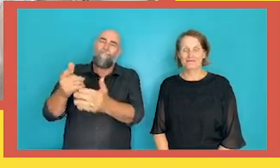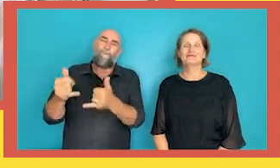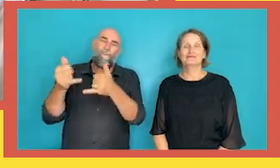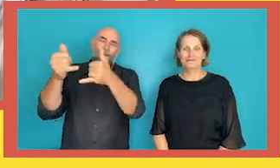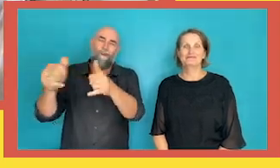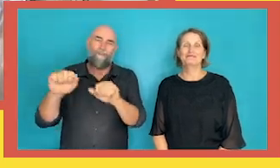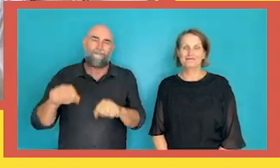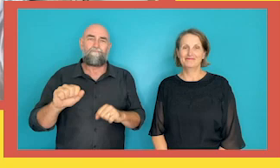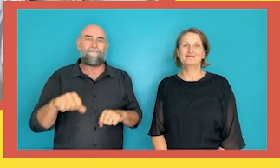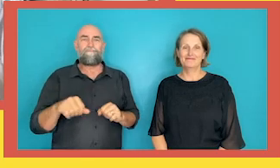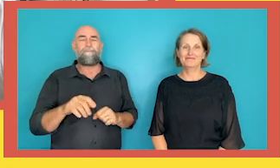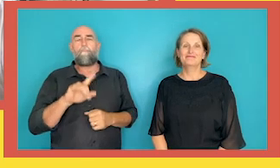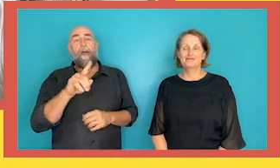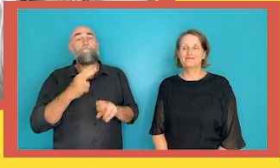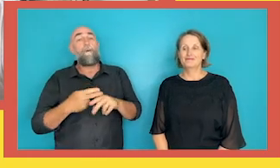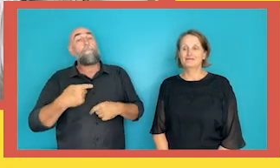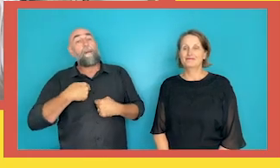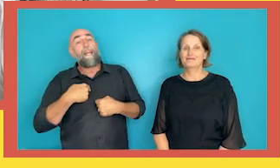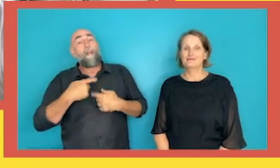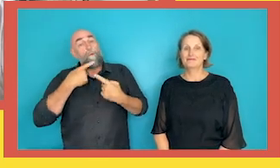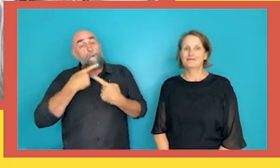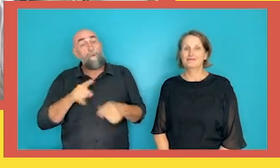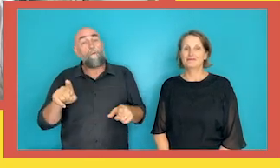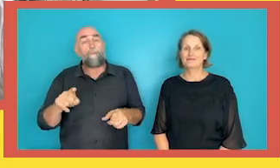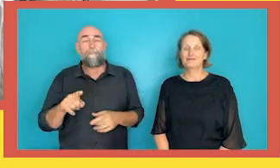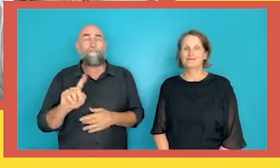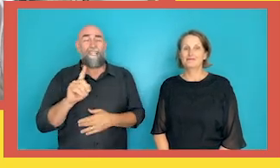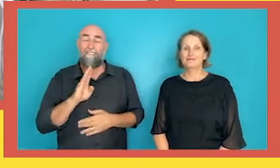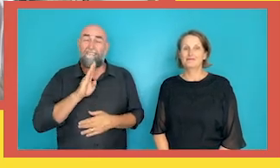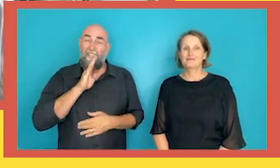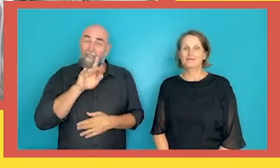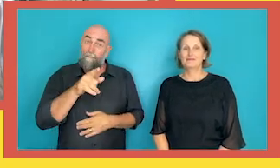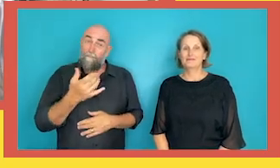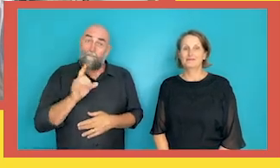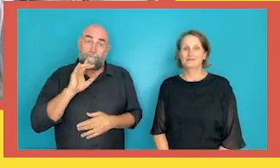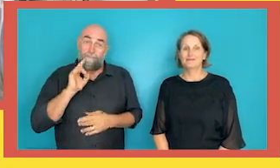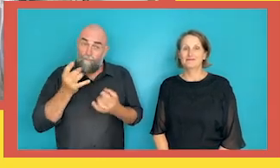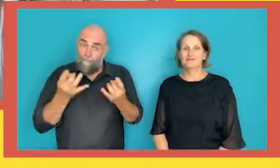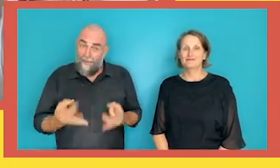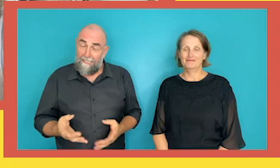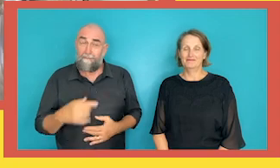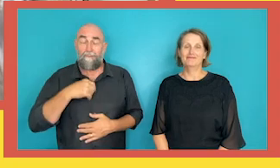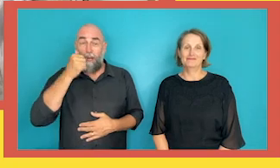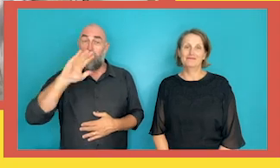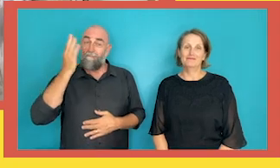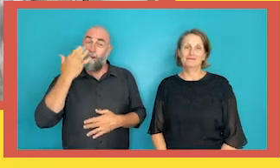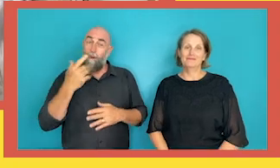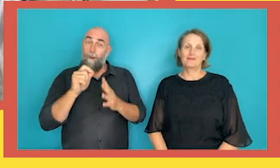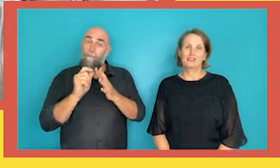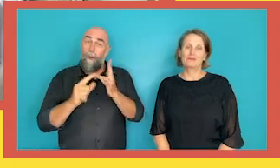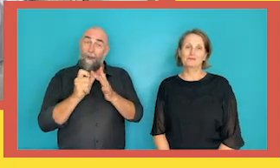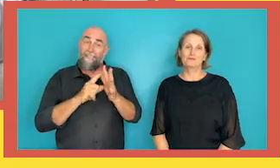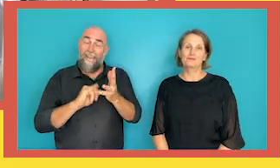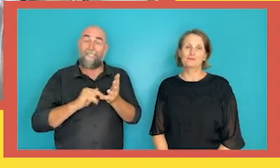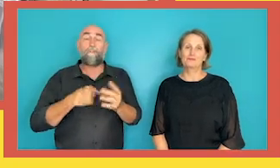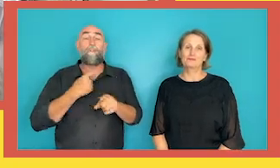year. But for me, my news is a little bit sad. It's so prepare yourselves, guys. I know in our last podcast, we were